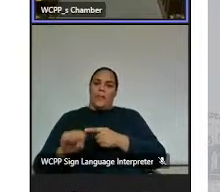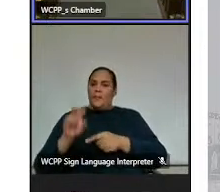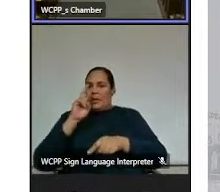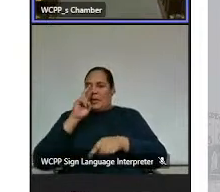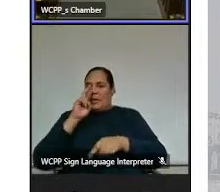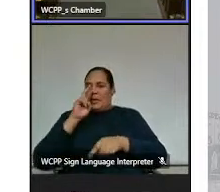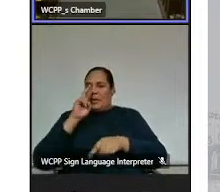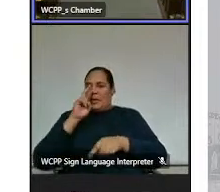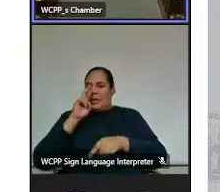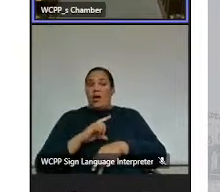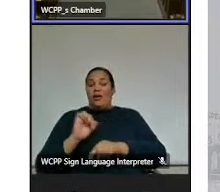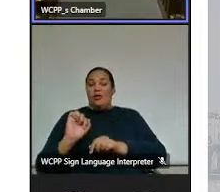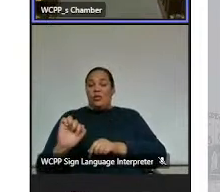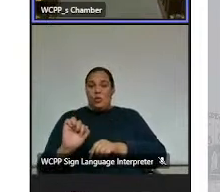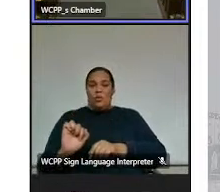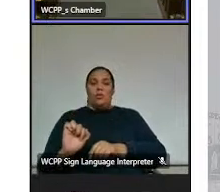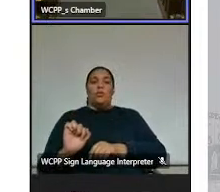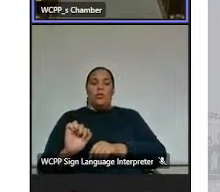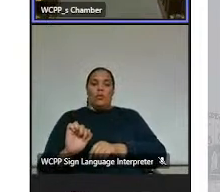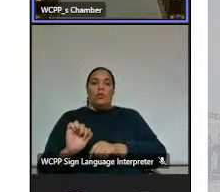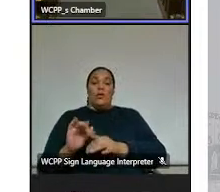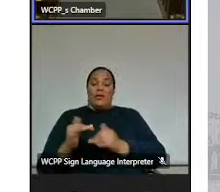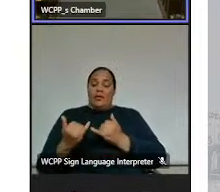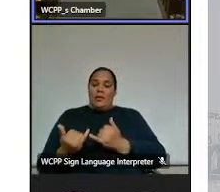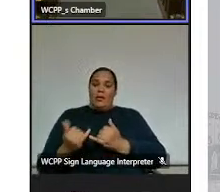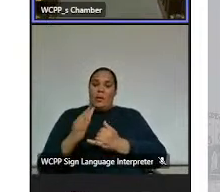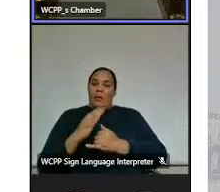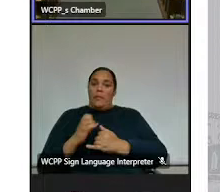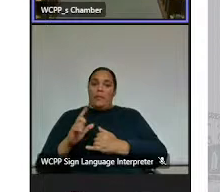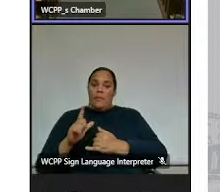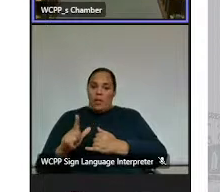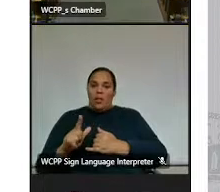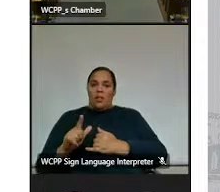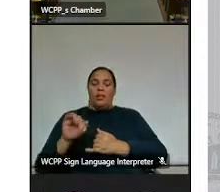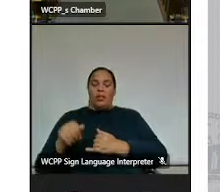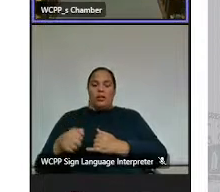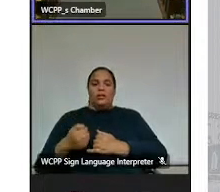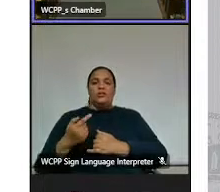because of that, the current bill,